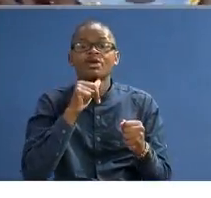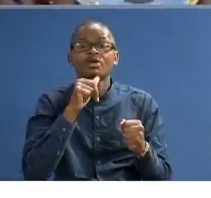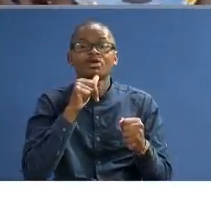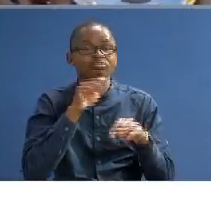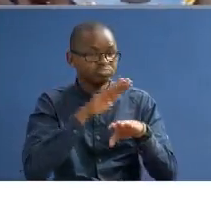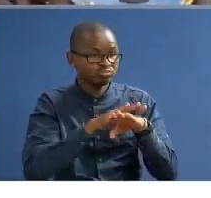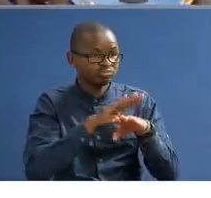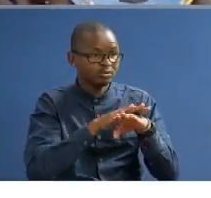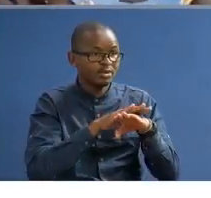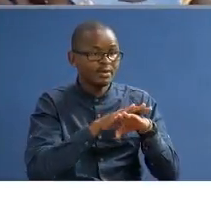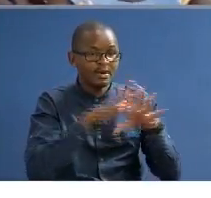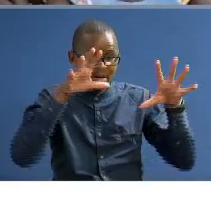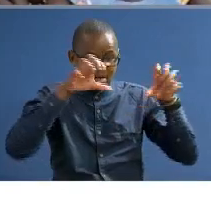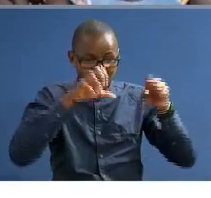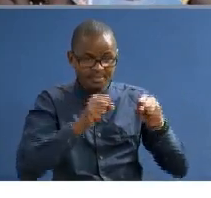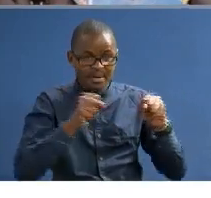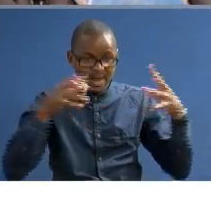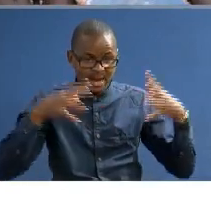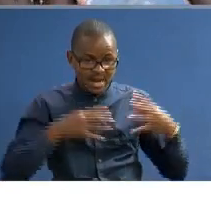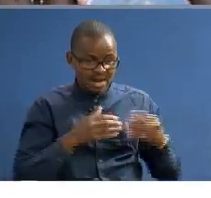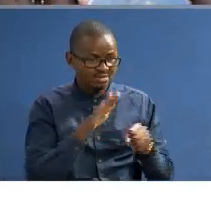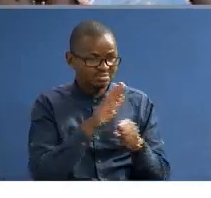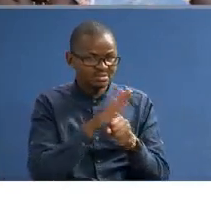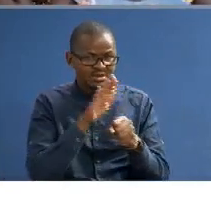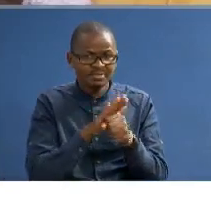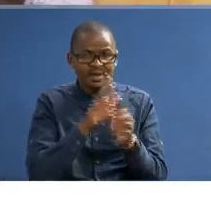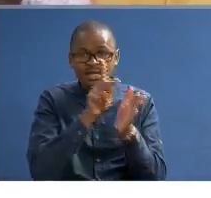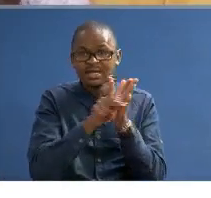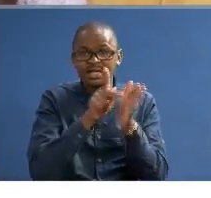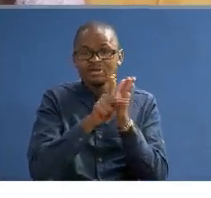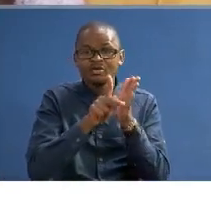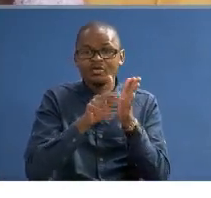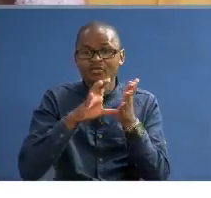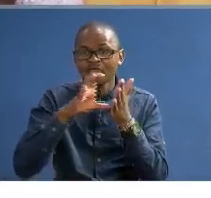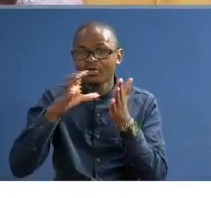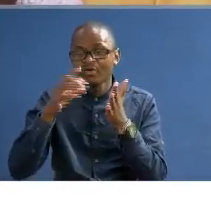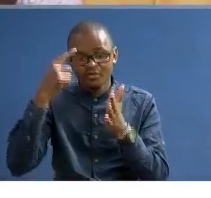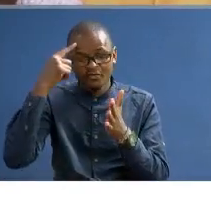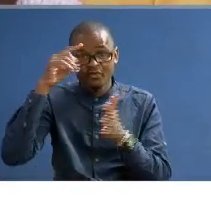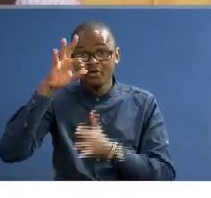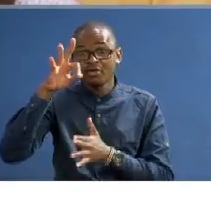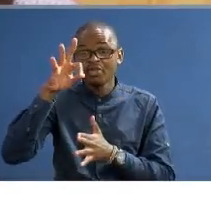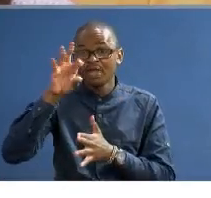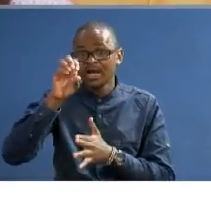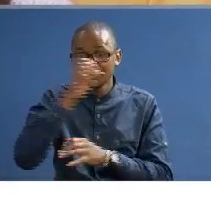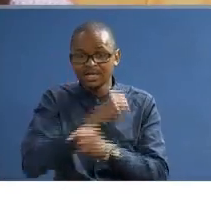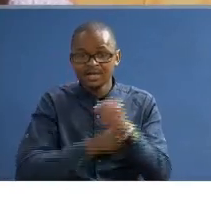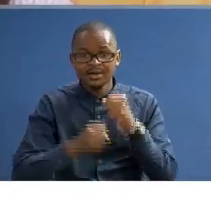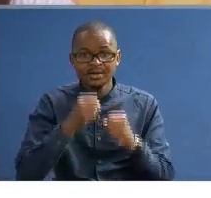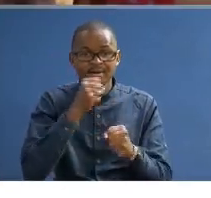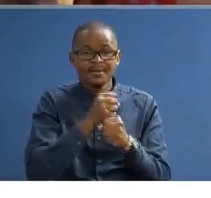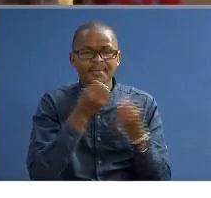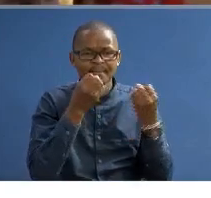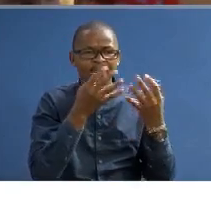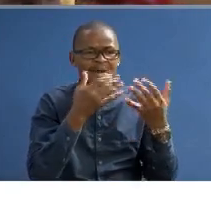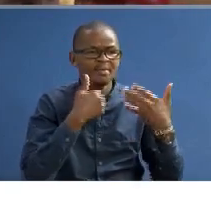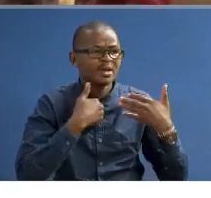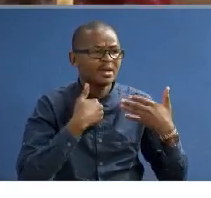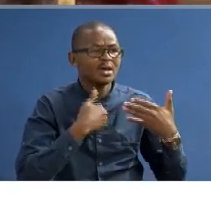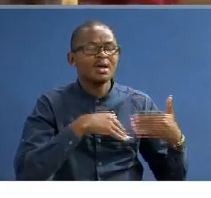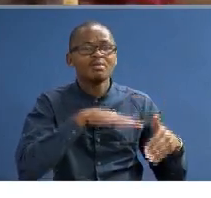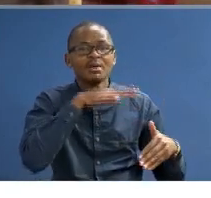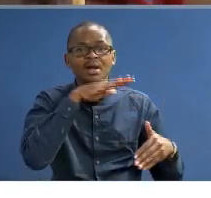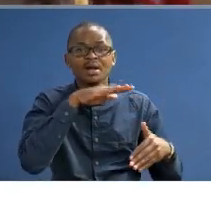effective. Banditry attacks have been experienced in Kitui County for more than 3 decades now, and many have always lost their